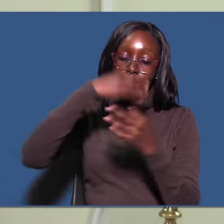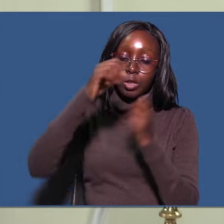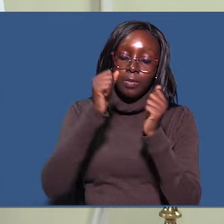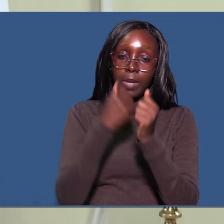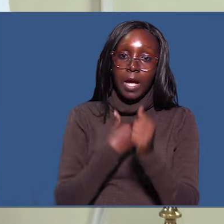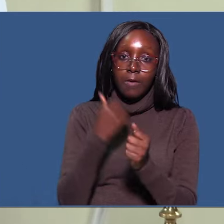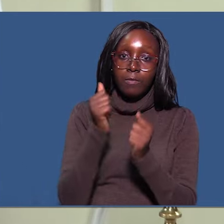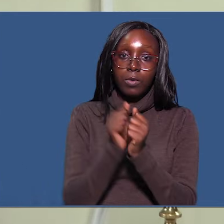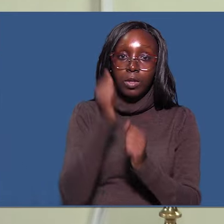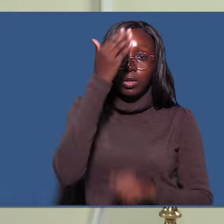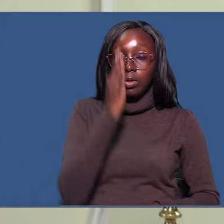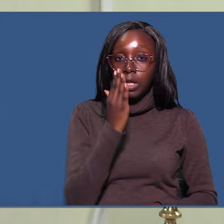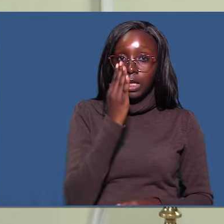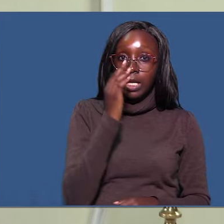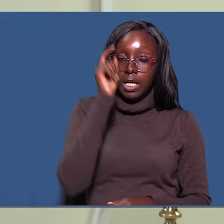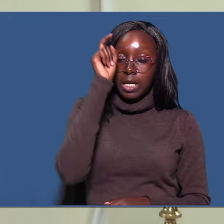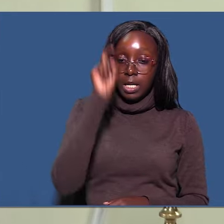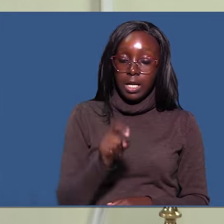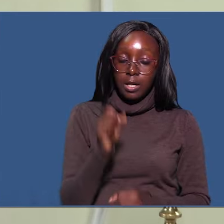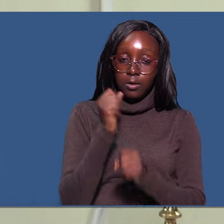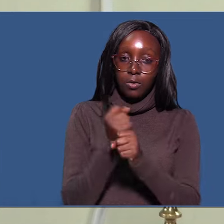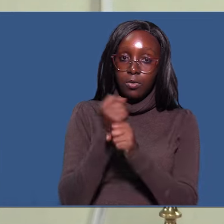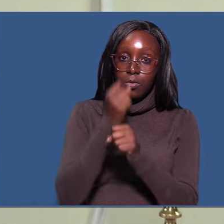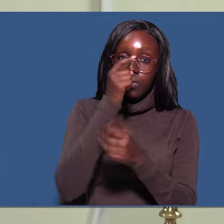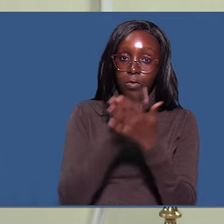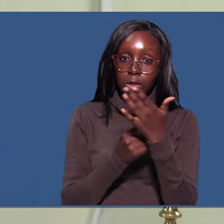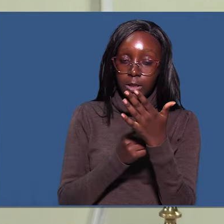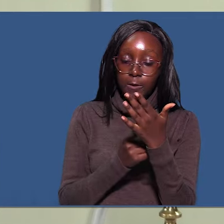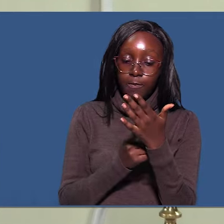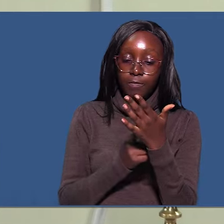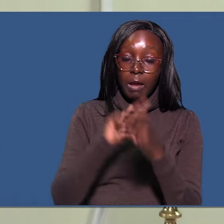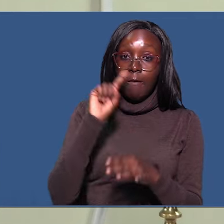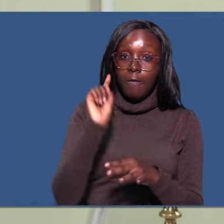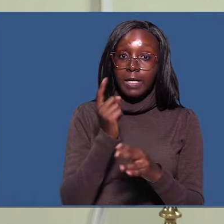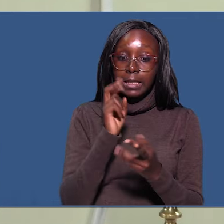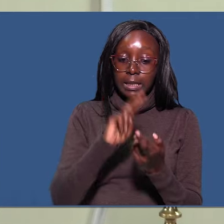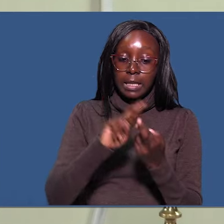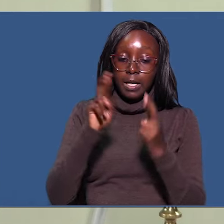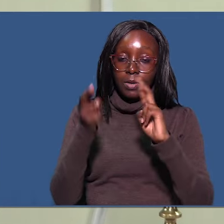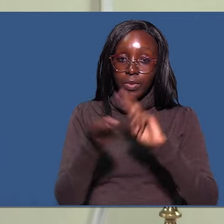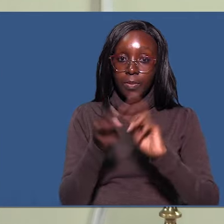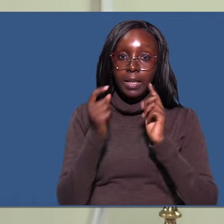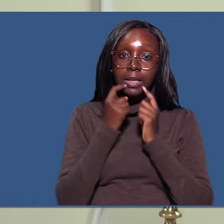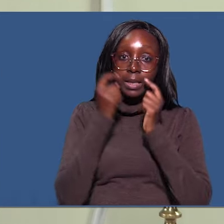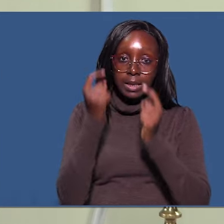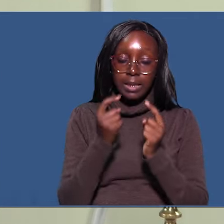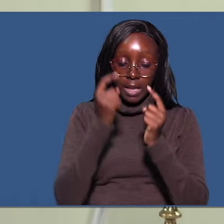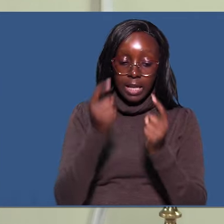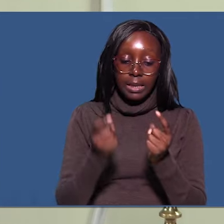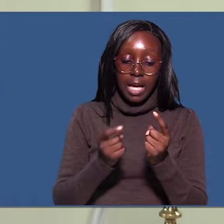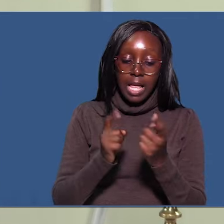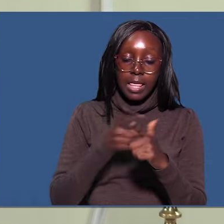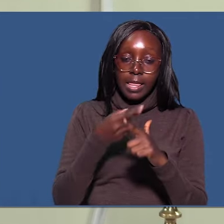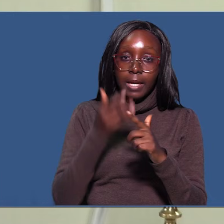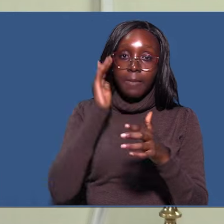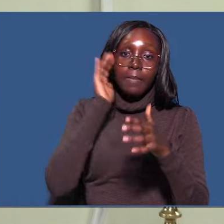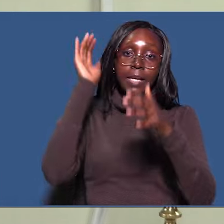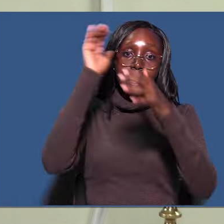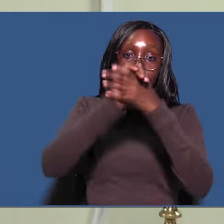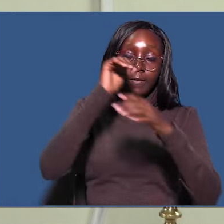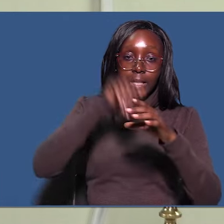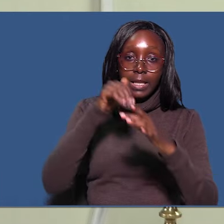God's vindication, they must find it by repenting their sins and believing in his Son, Jesus